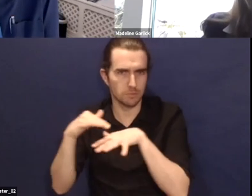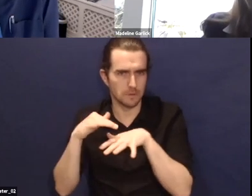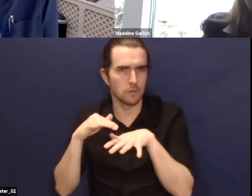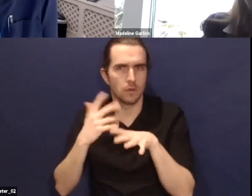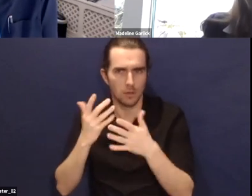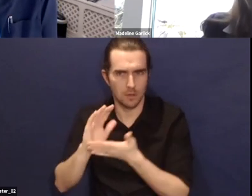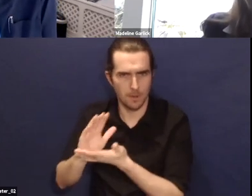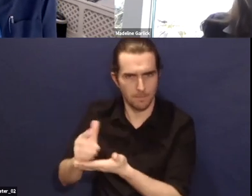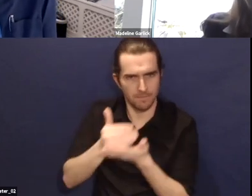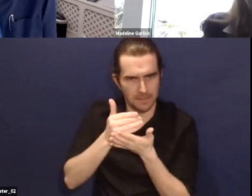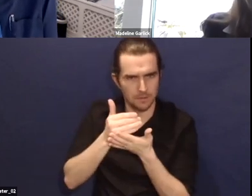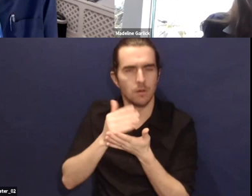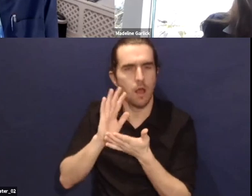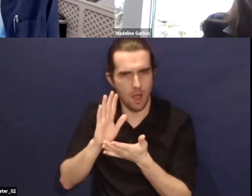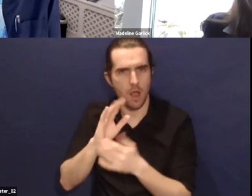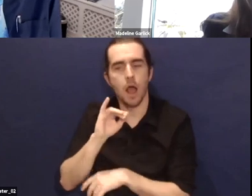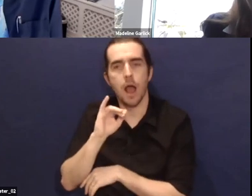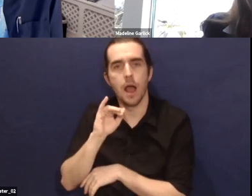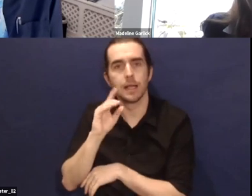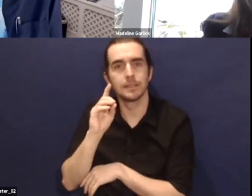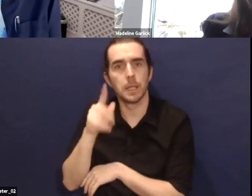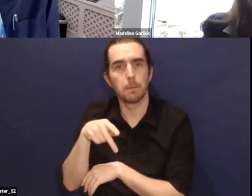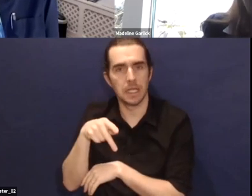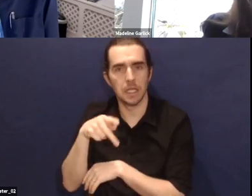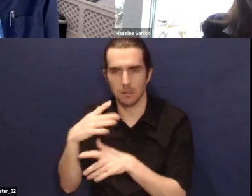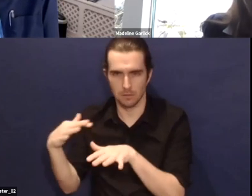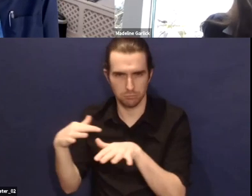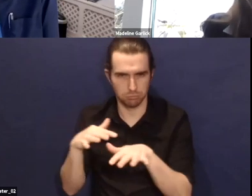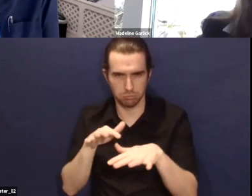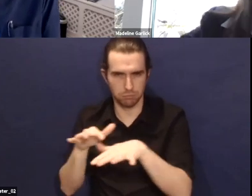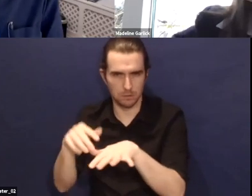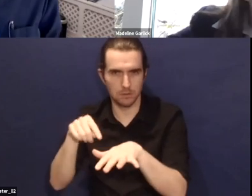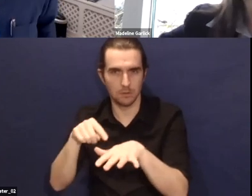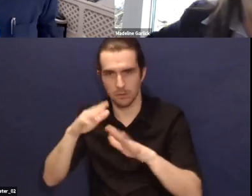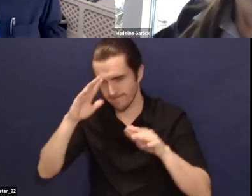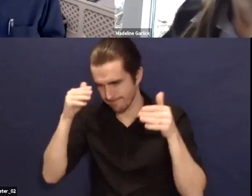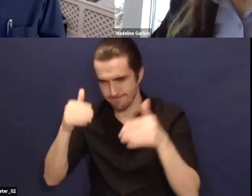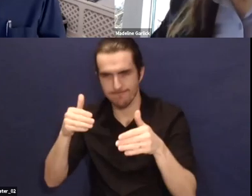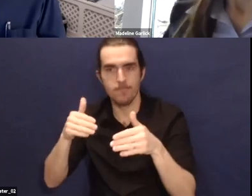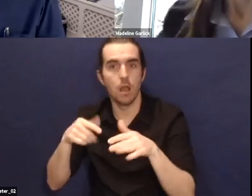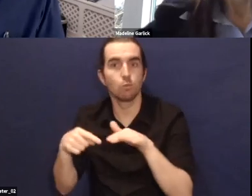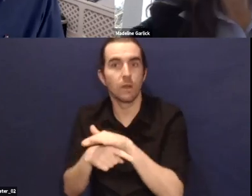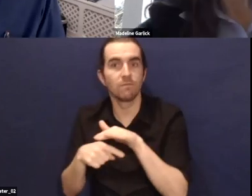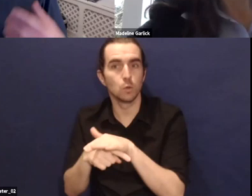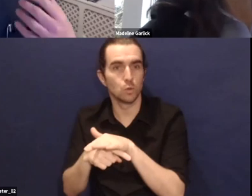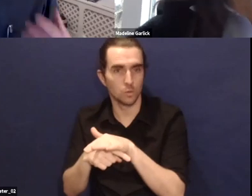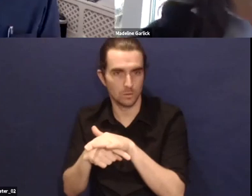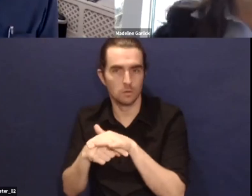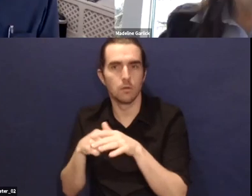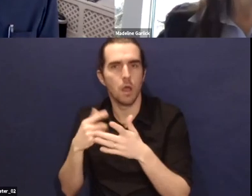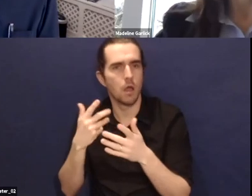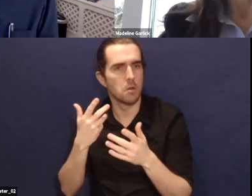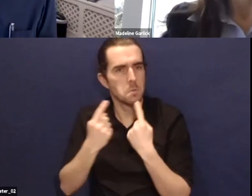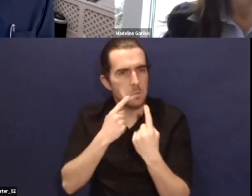has been on refugees, not as much on IDP populations. And